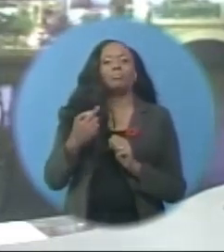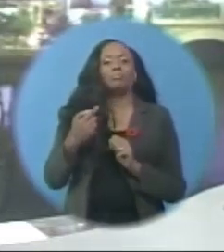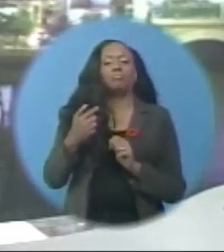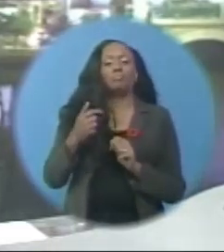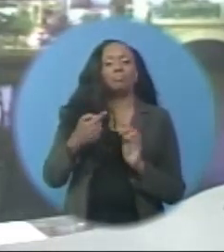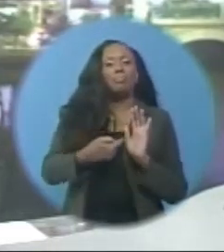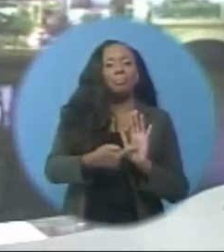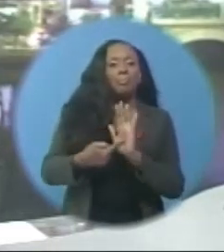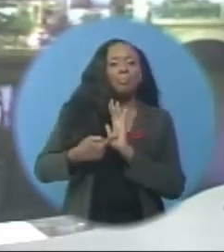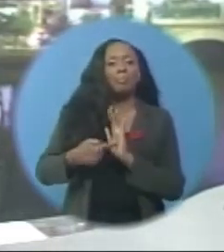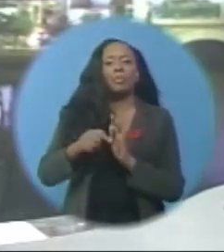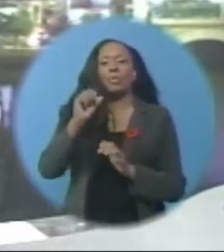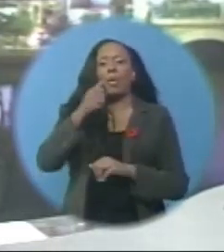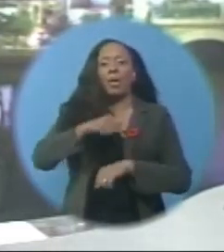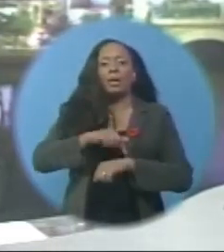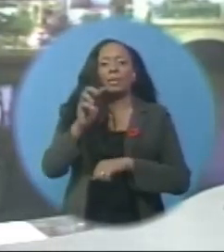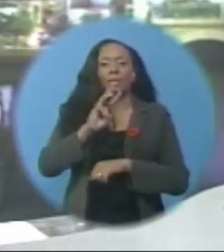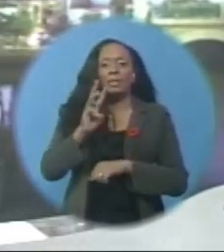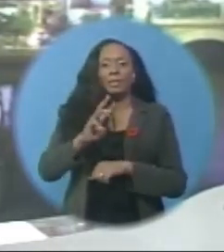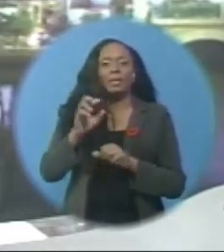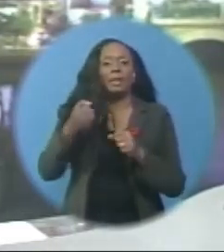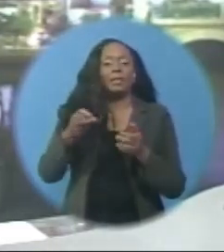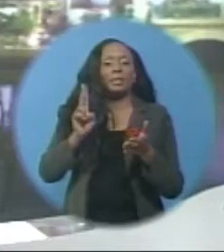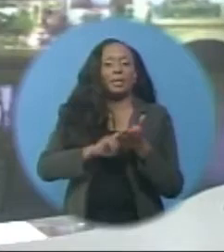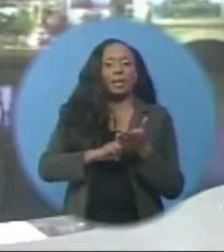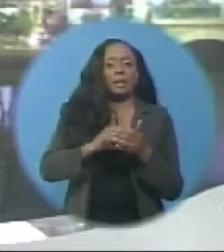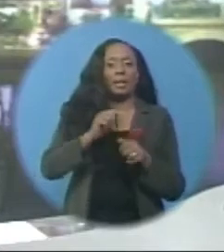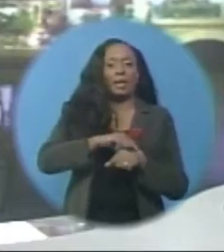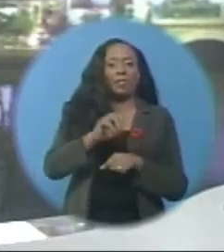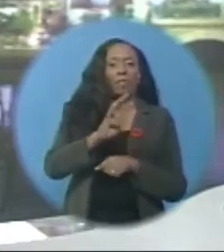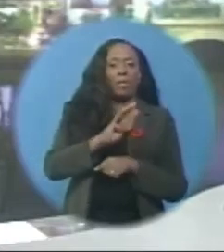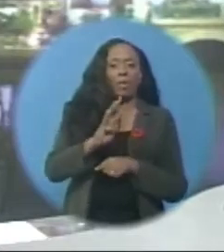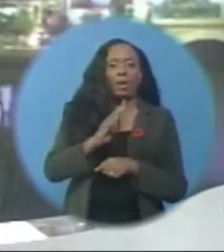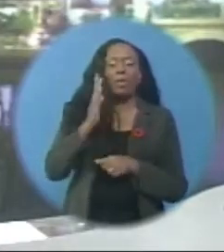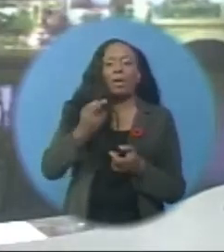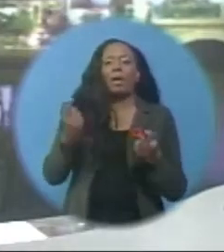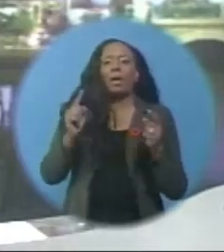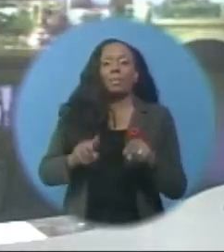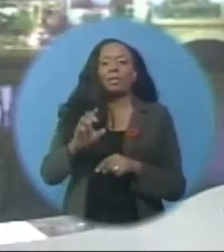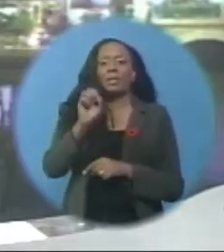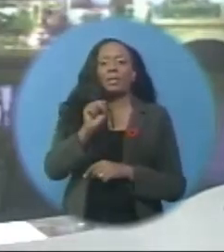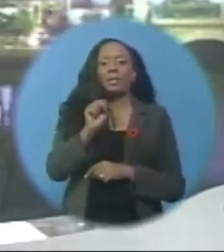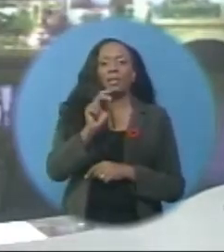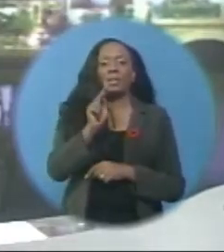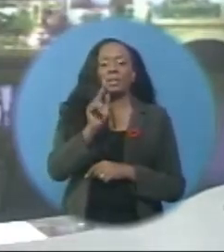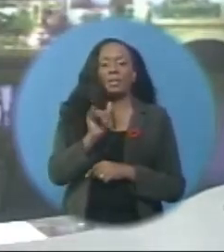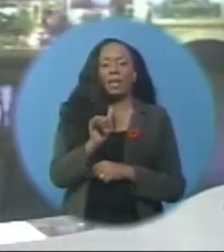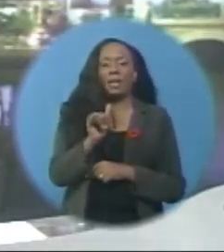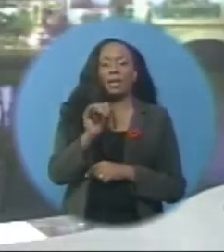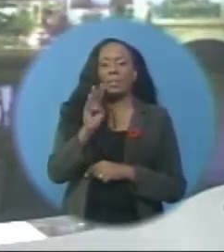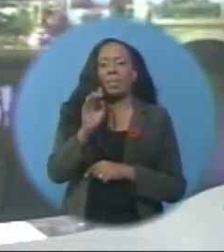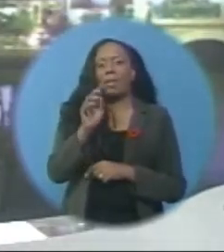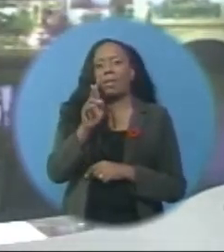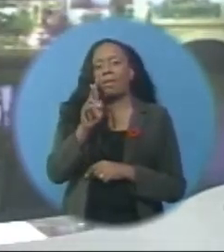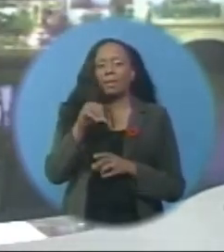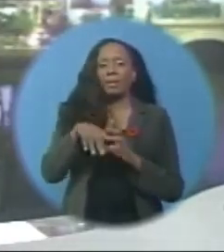at 6 p.m., but competitors can sign up from 4. It will be all done at the Sky Bar at Sky